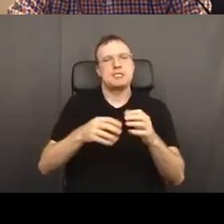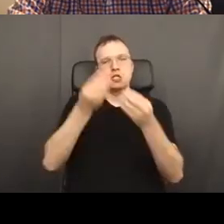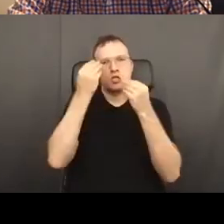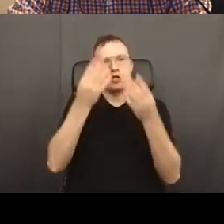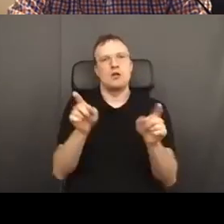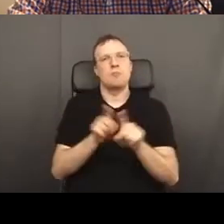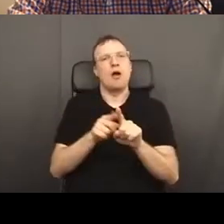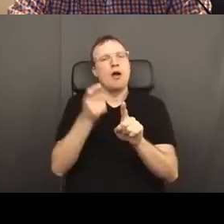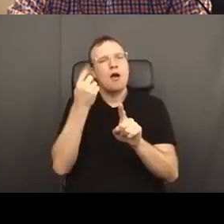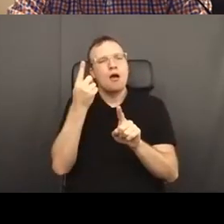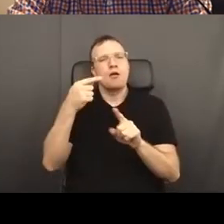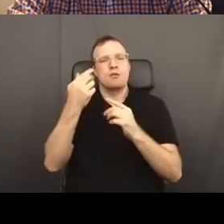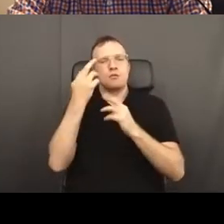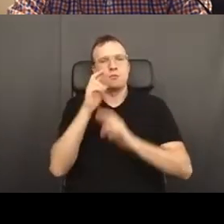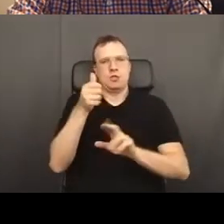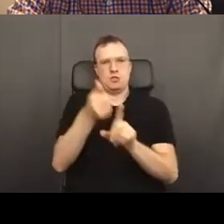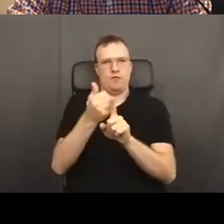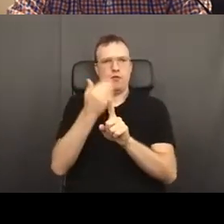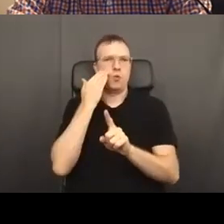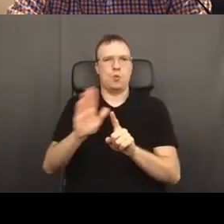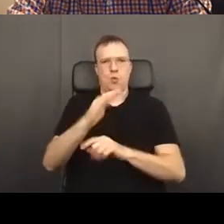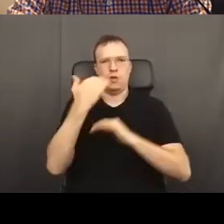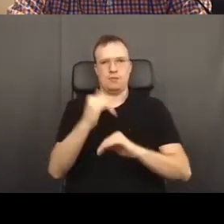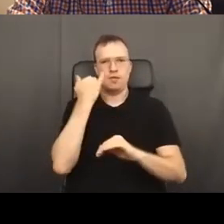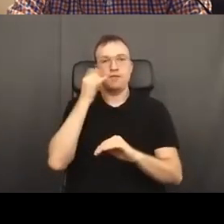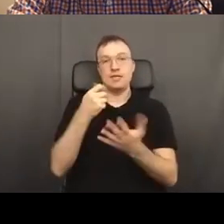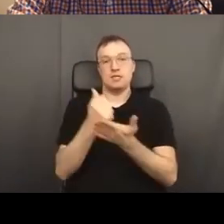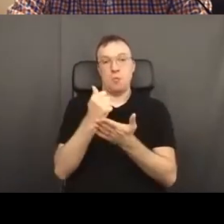own limits and you'll seek out any supports that you might need should you require it.